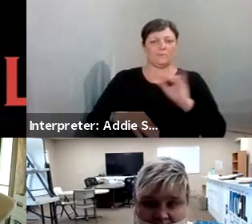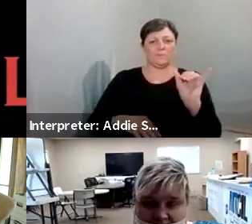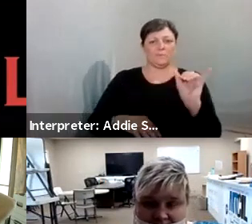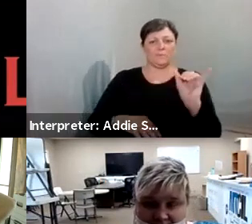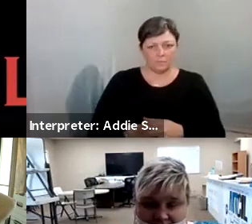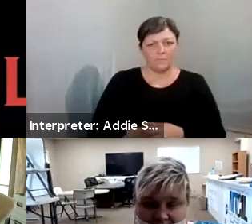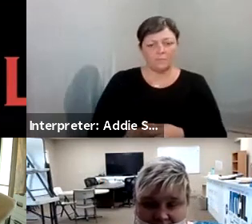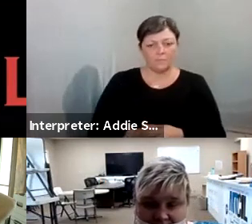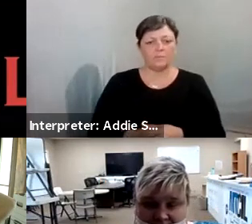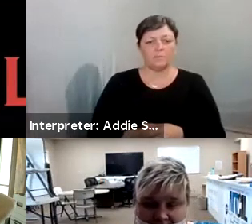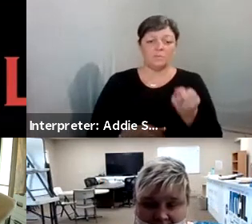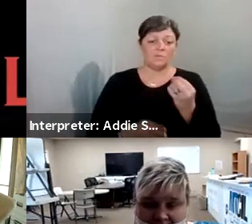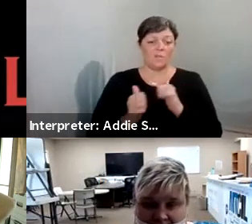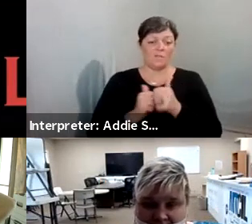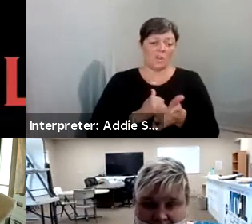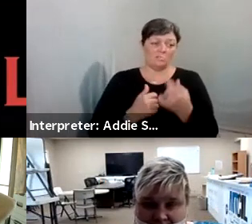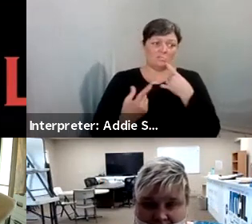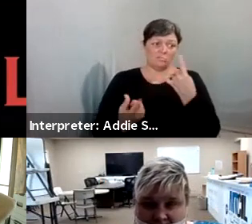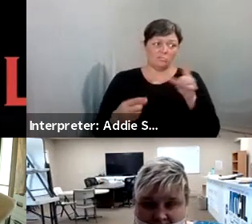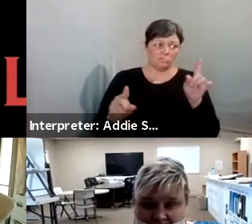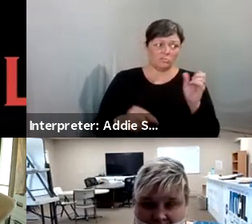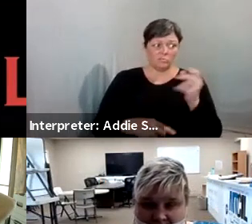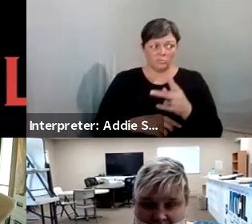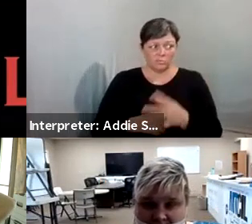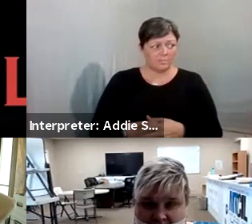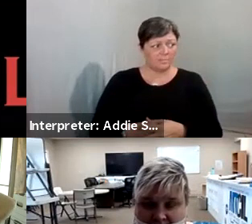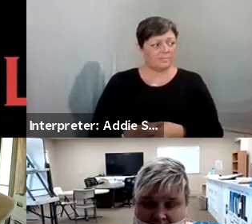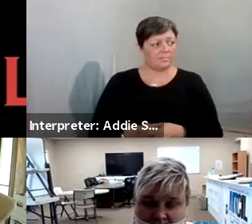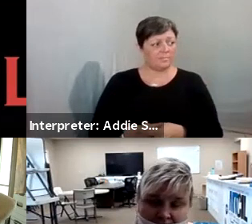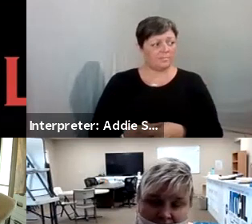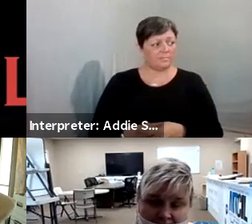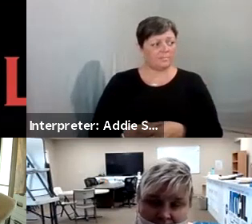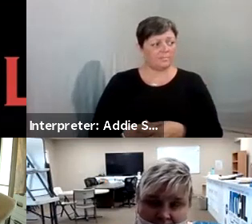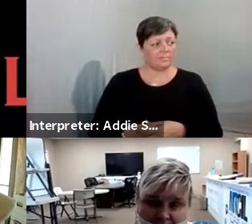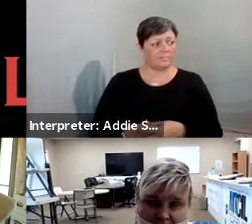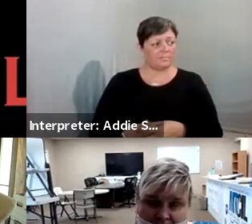stuff. It's so far it's been working okay. It's been